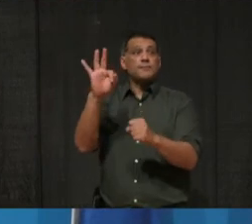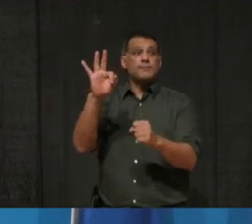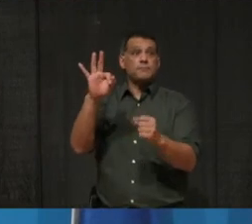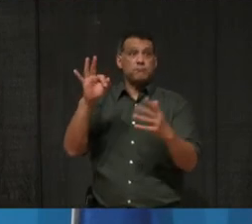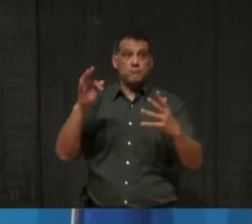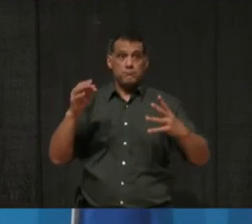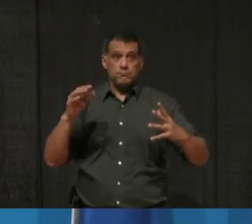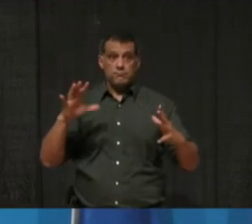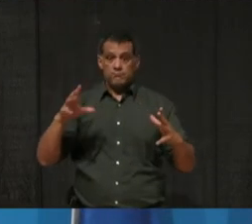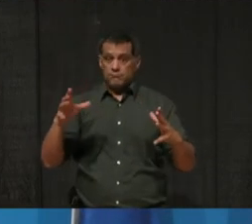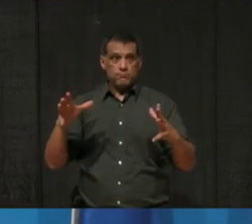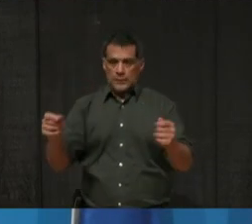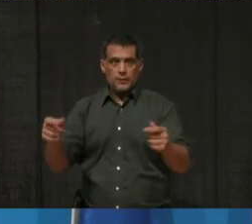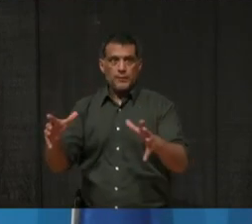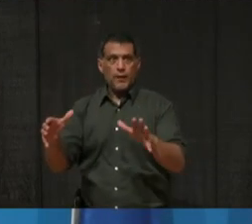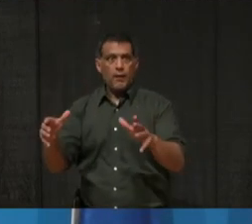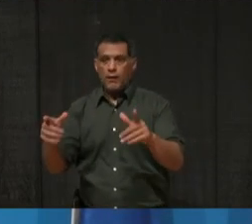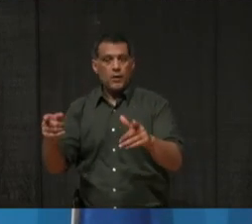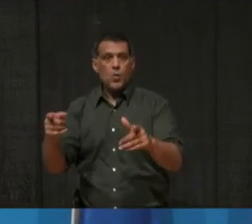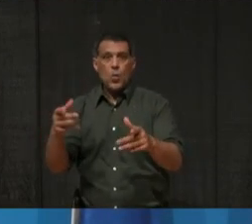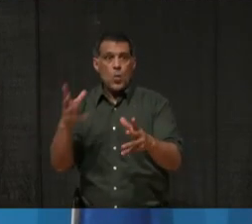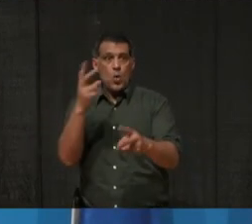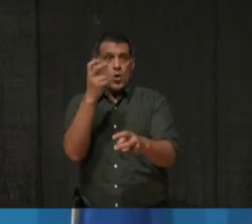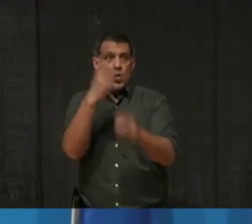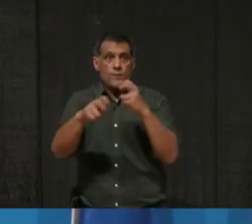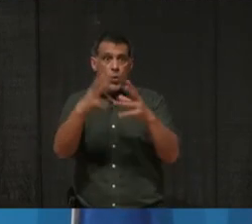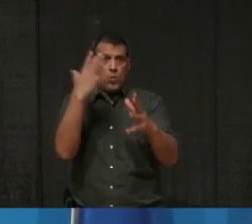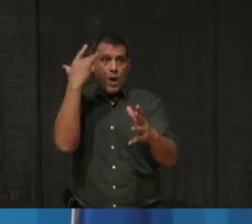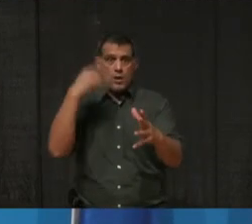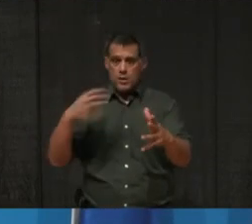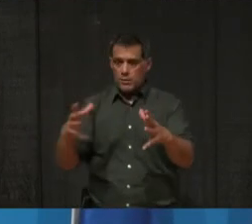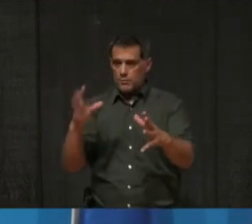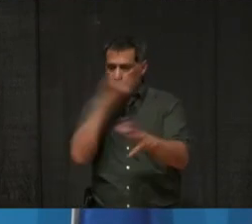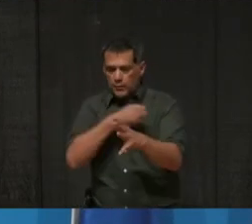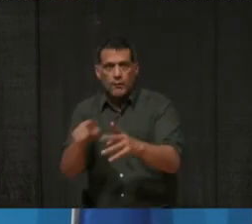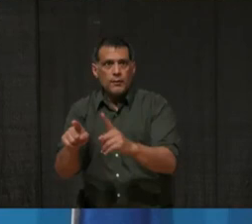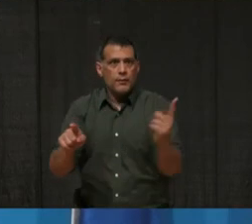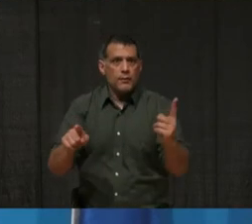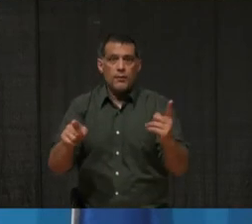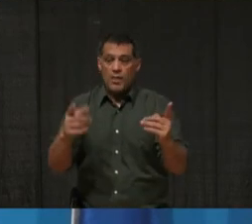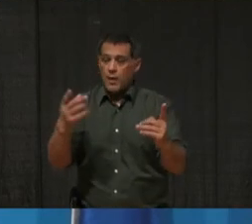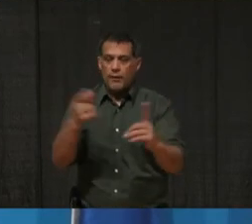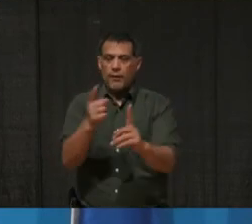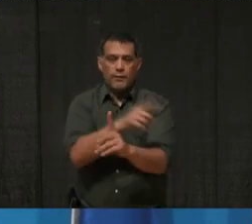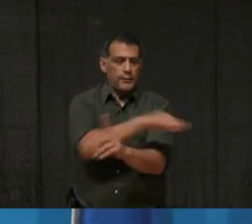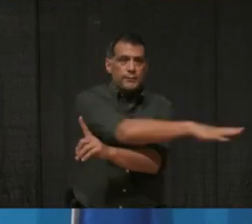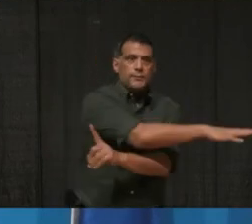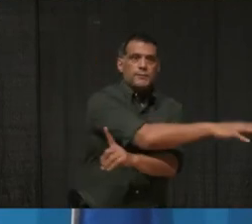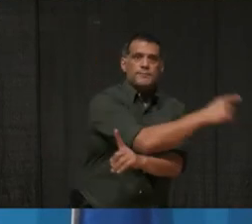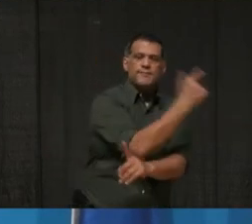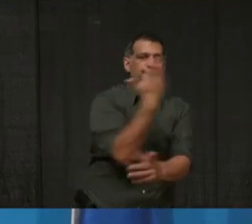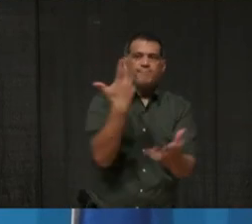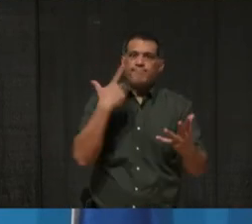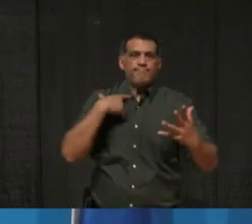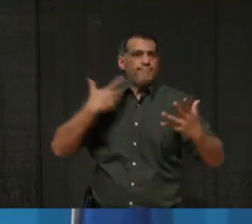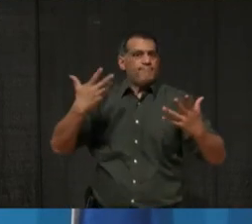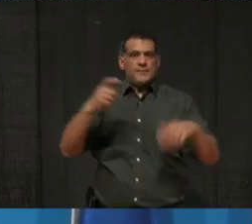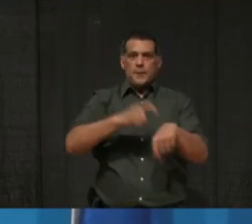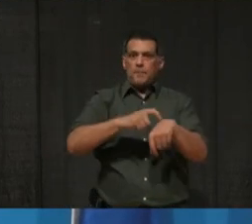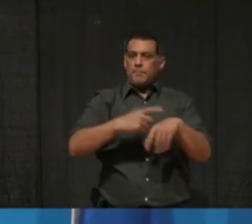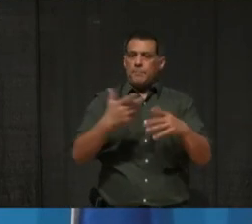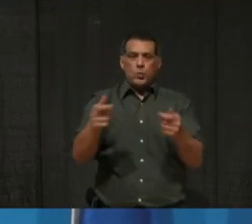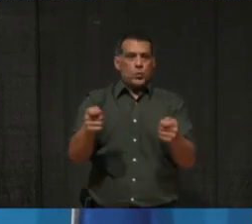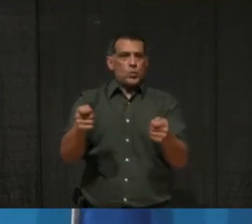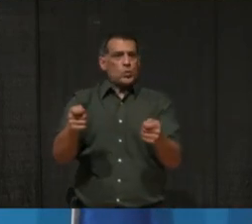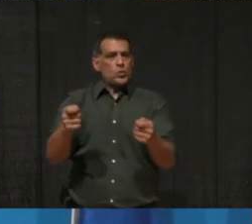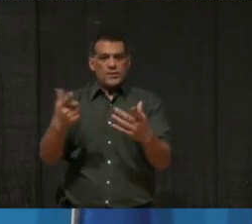precautions in place, there are lapses that occur. Precautions are not fail-safe, and certainly with levels of transmission, as we were